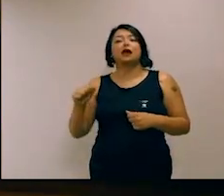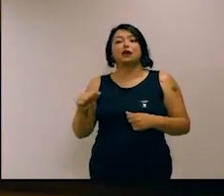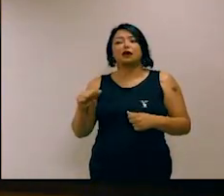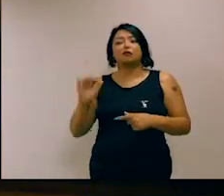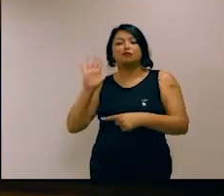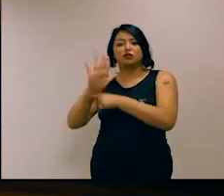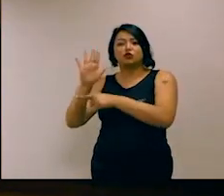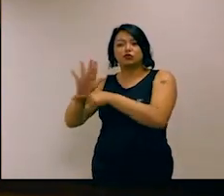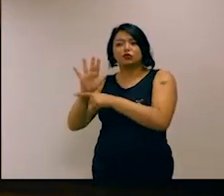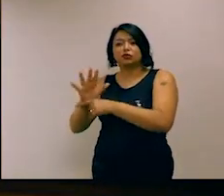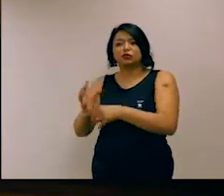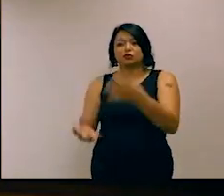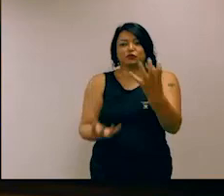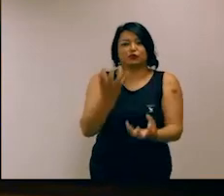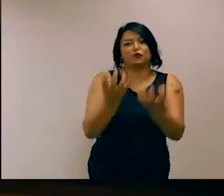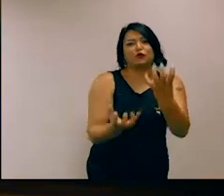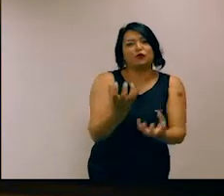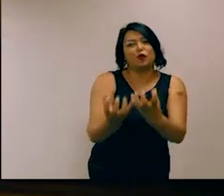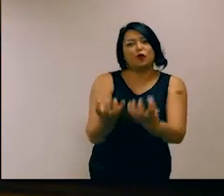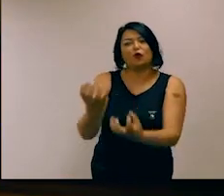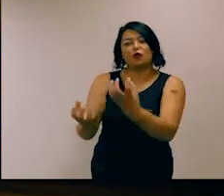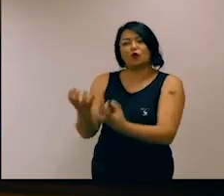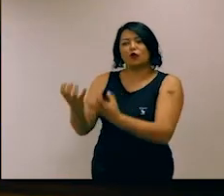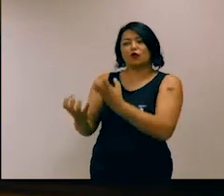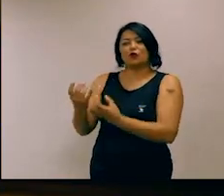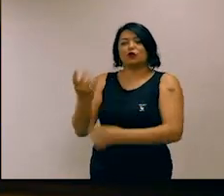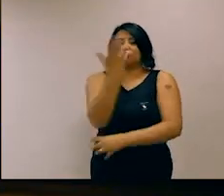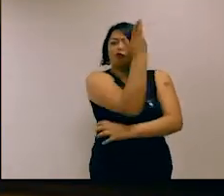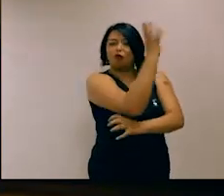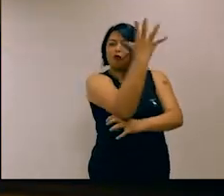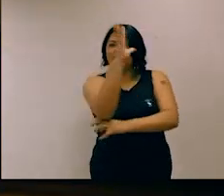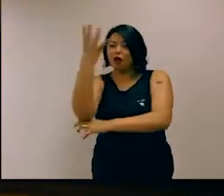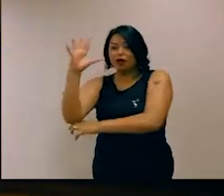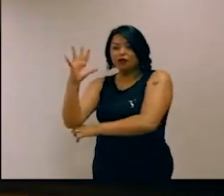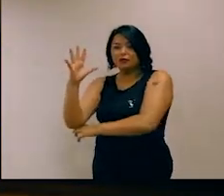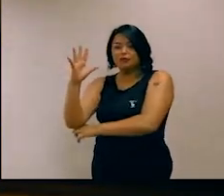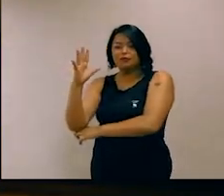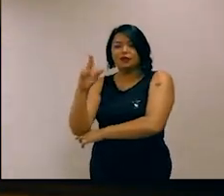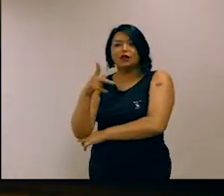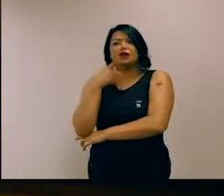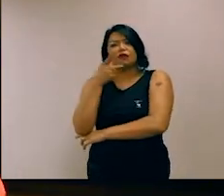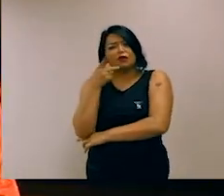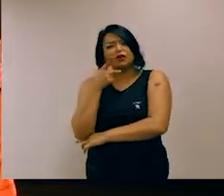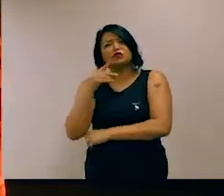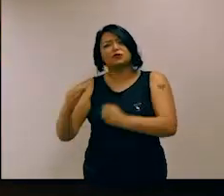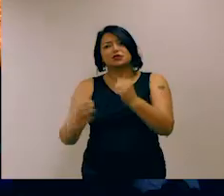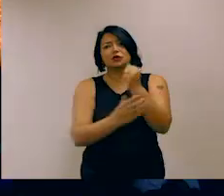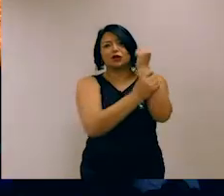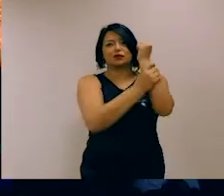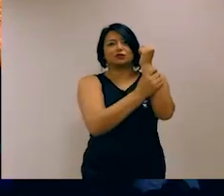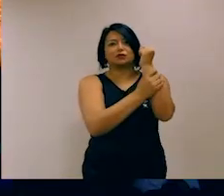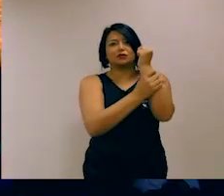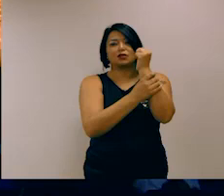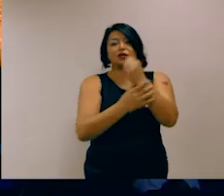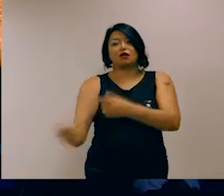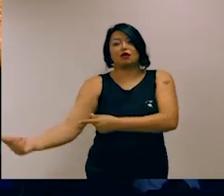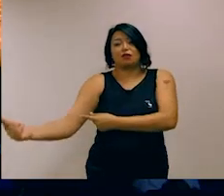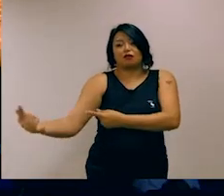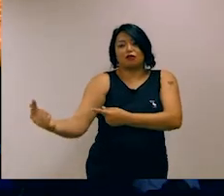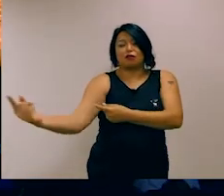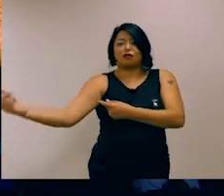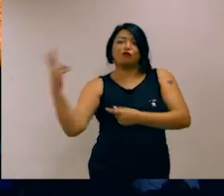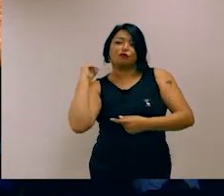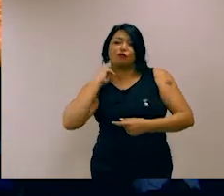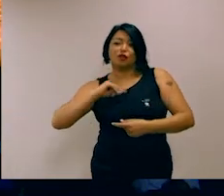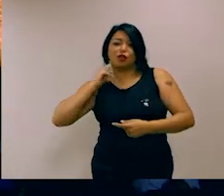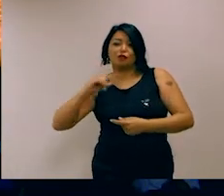in the Amazon. They are fighting against the fires there. They are helping our friends from the army. And we were talking about security